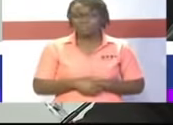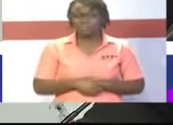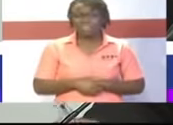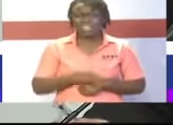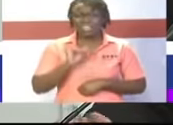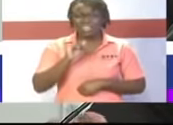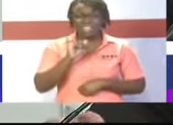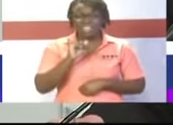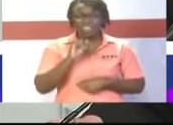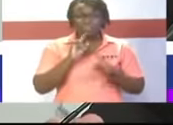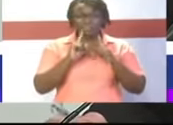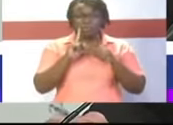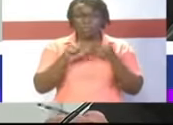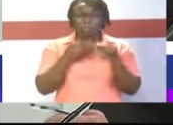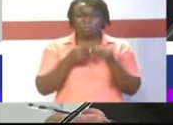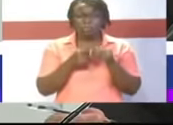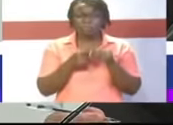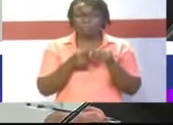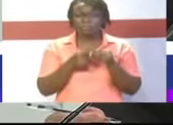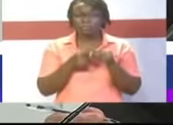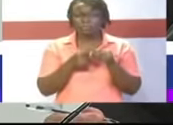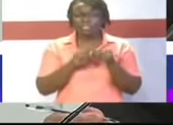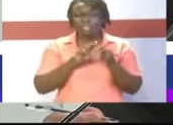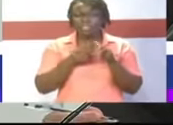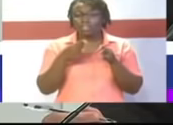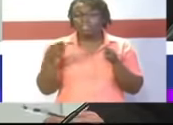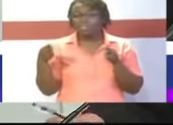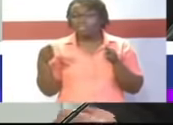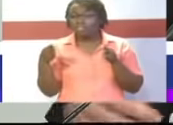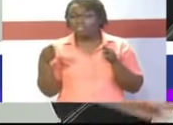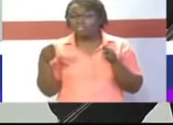It talks about the different